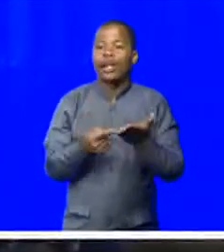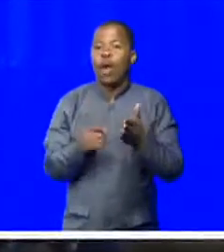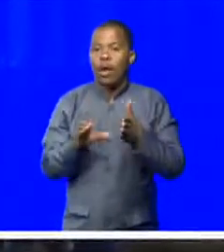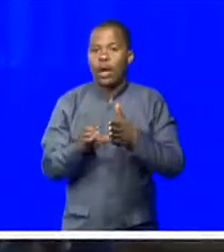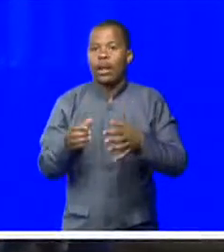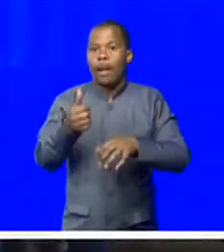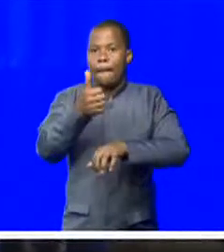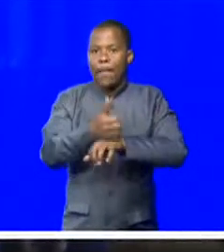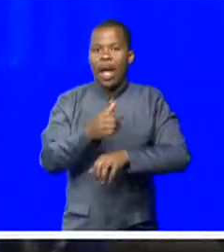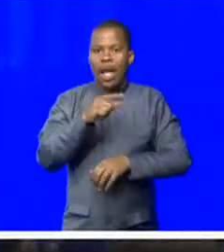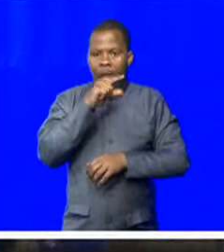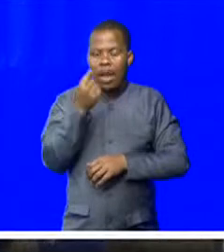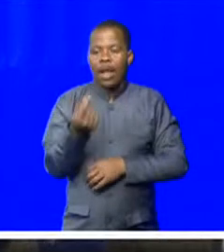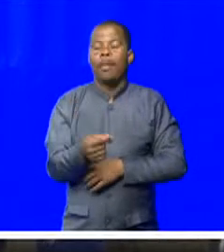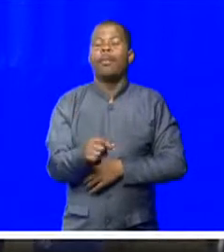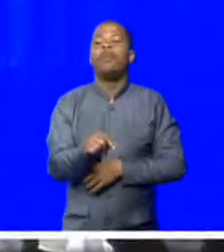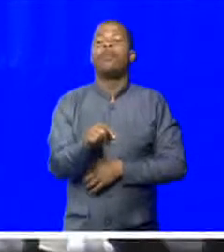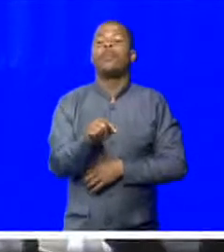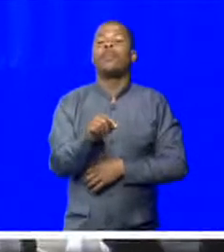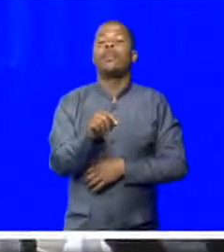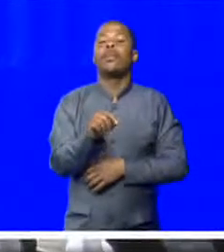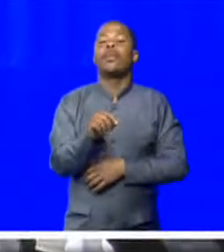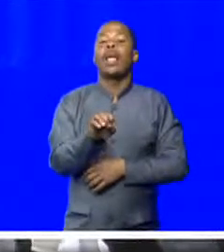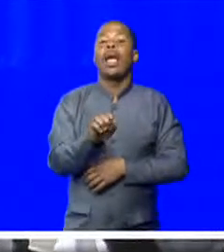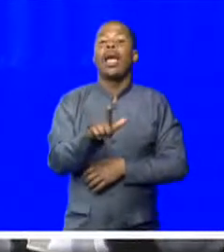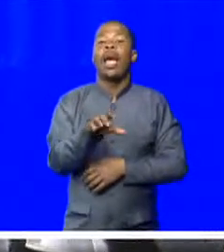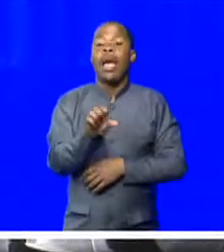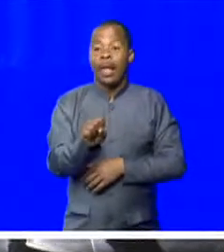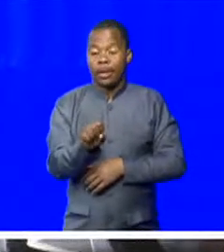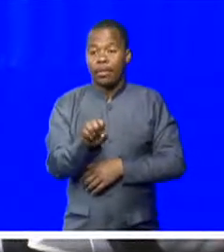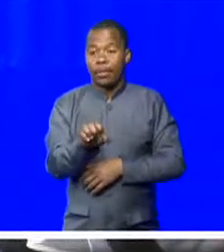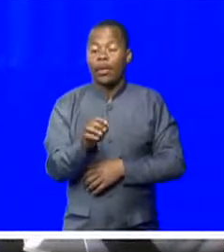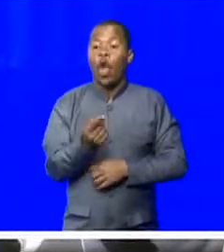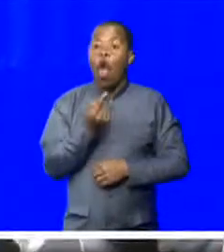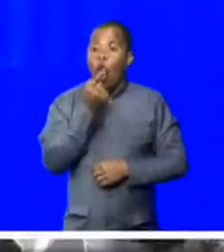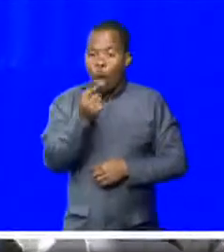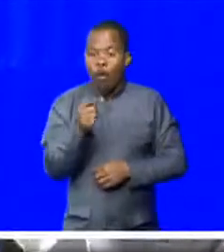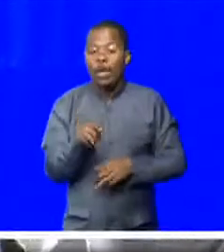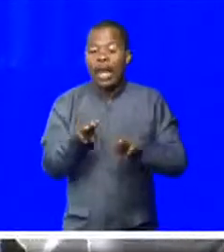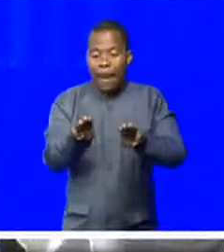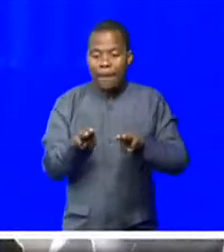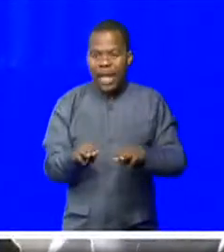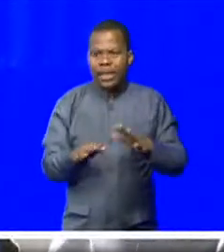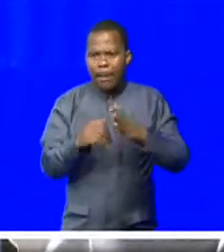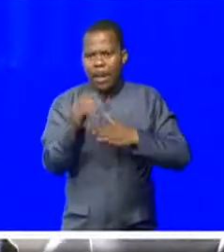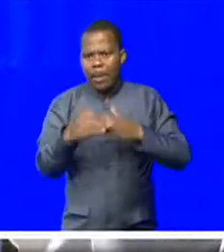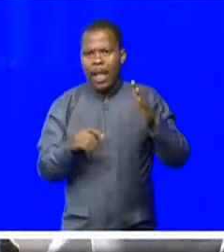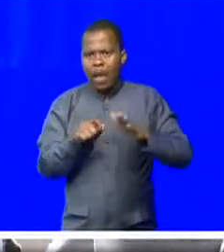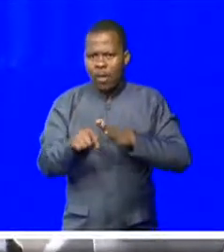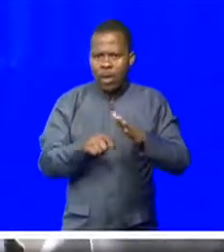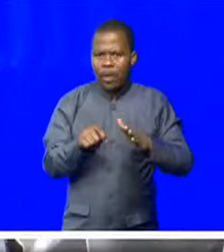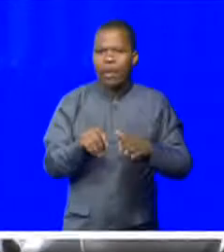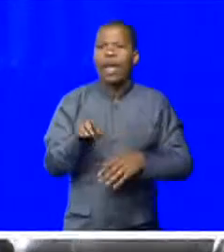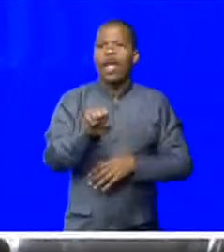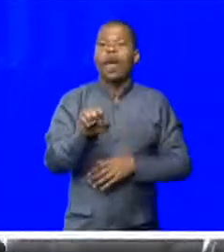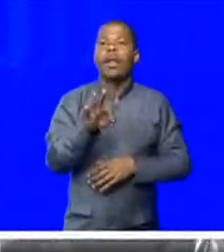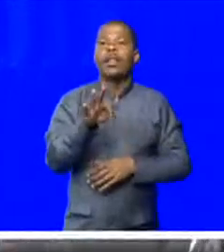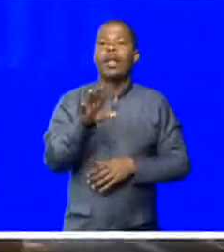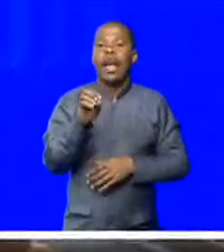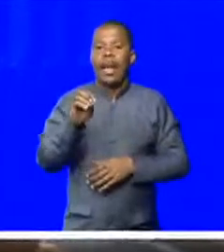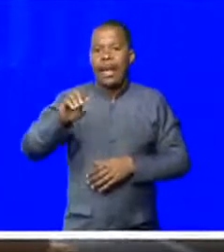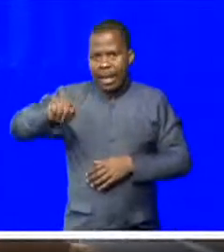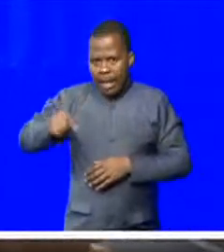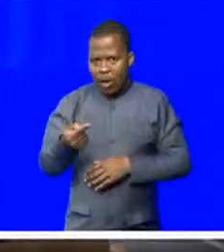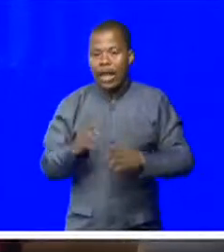on a 300,000 Malangeni land availed by the Ministry of Housing and Development. For Eswatini TV News,